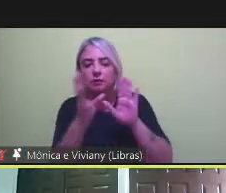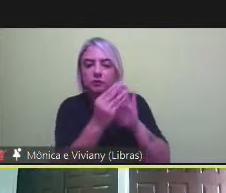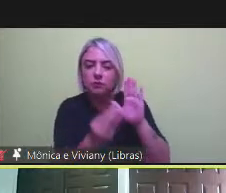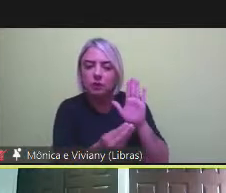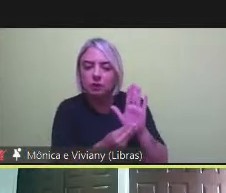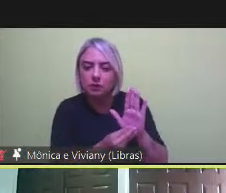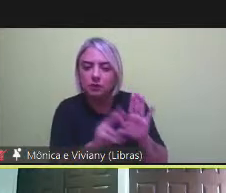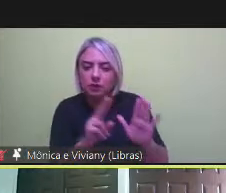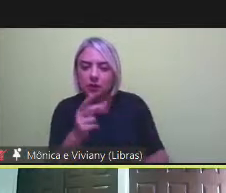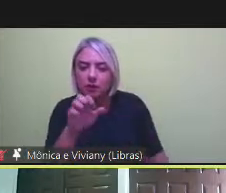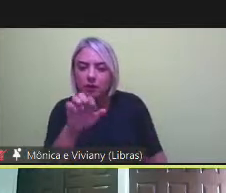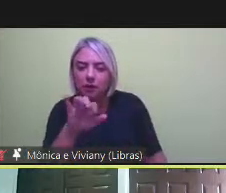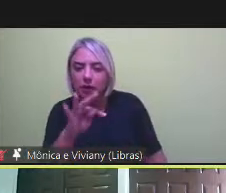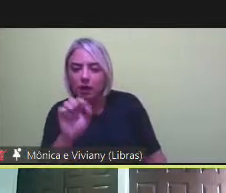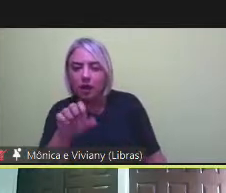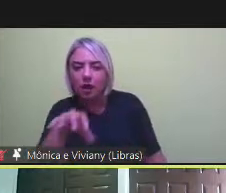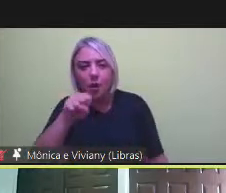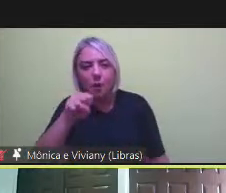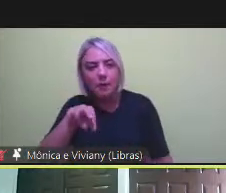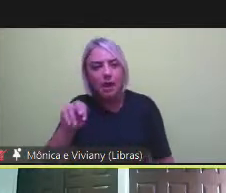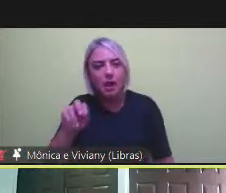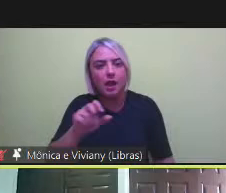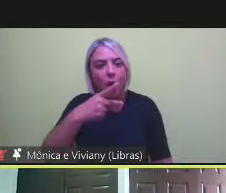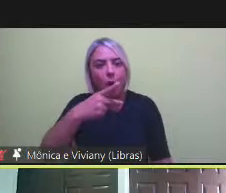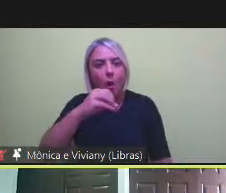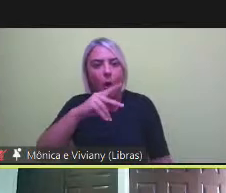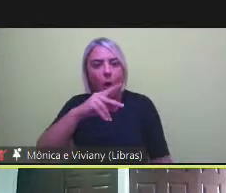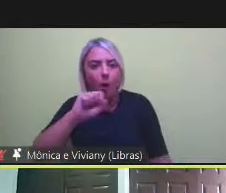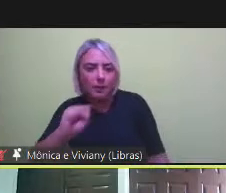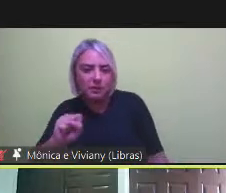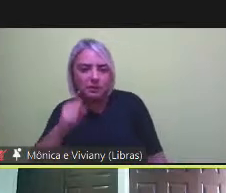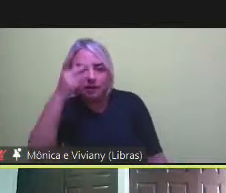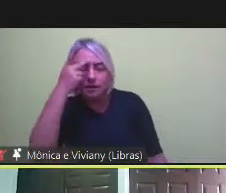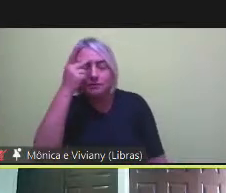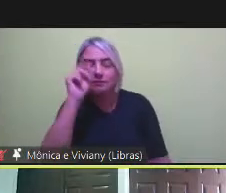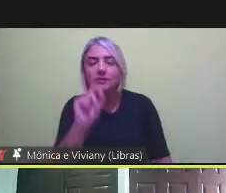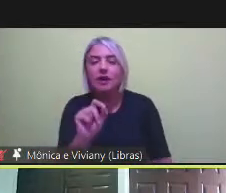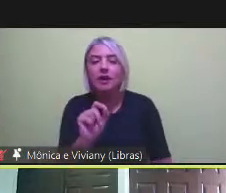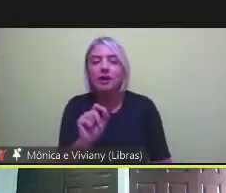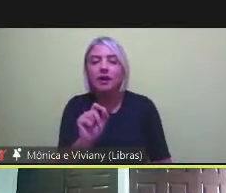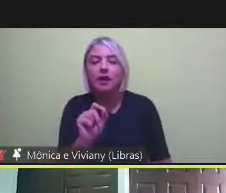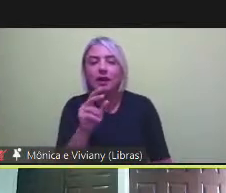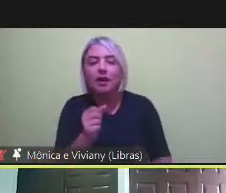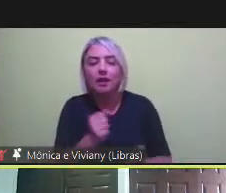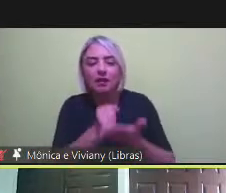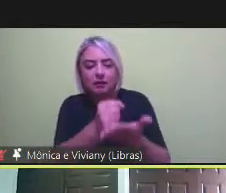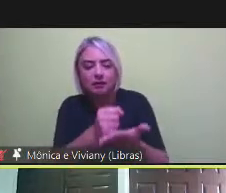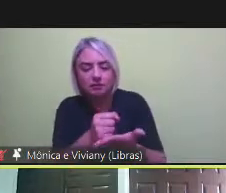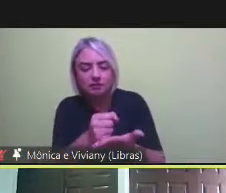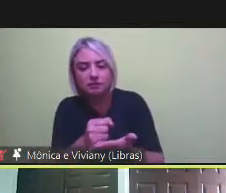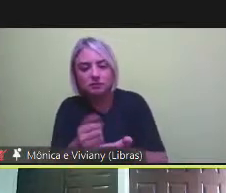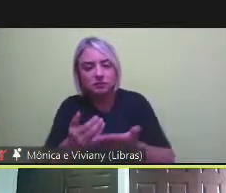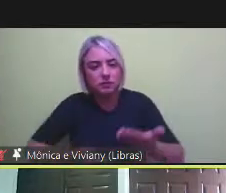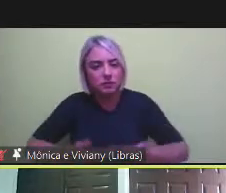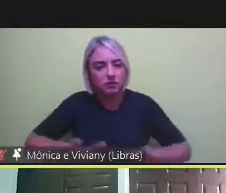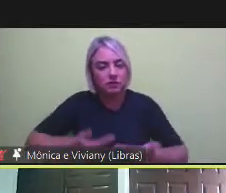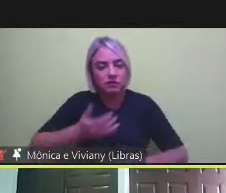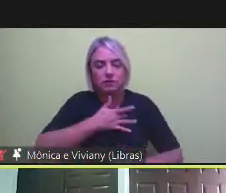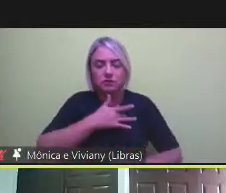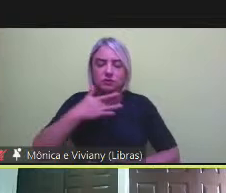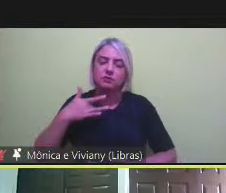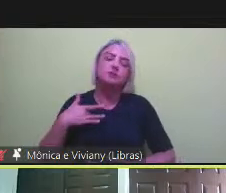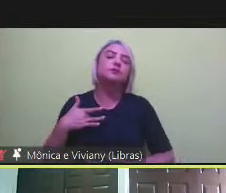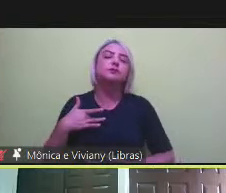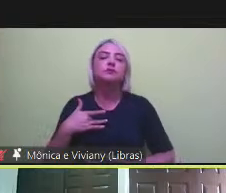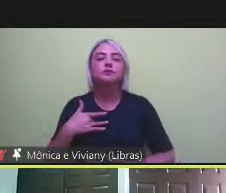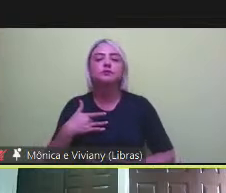improve the existing delivery system. And that has been very effective in Trinidad and